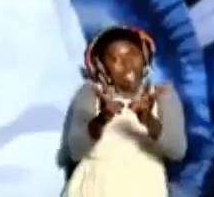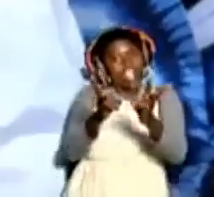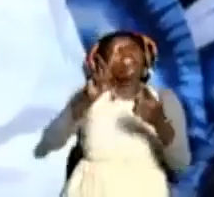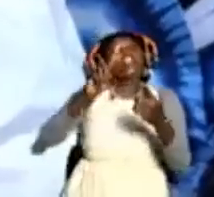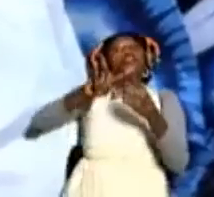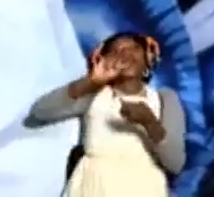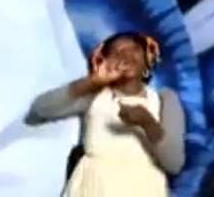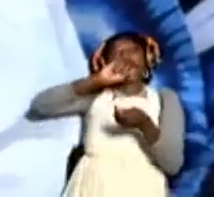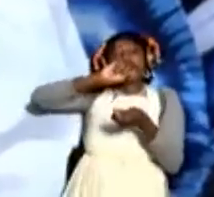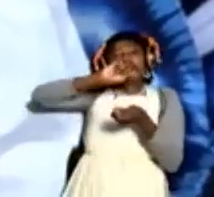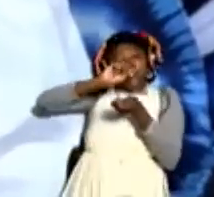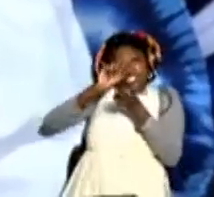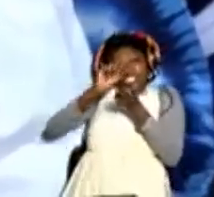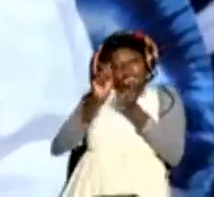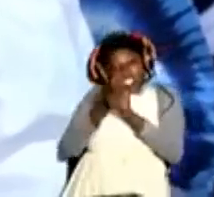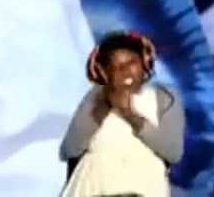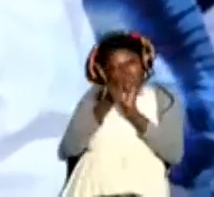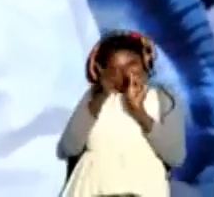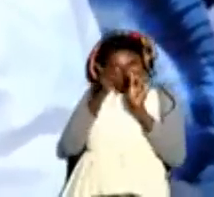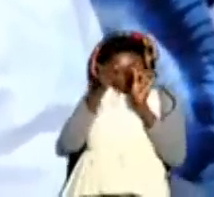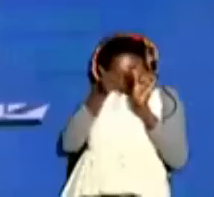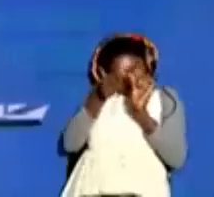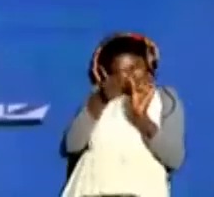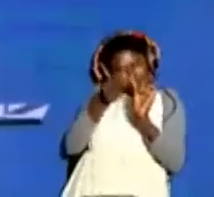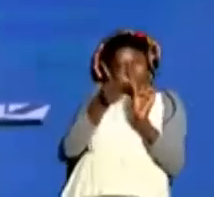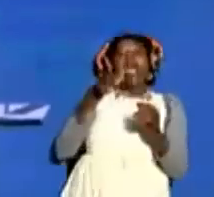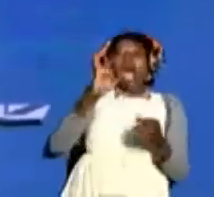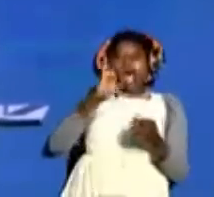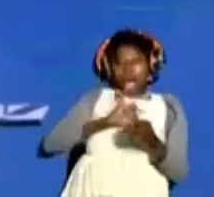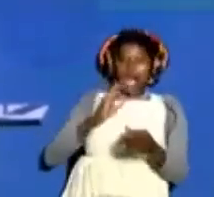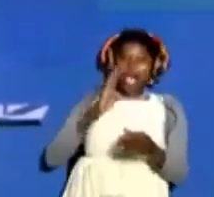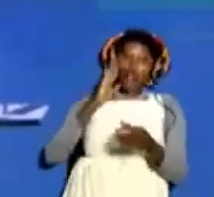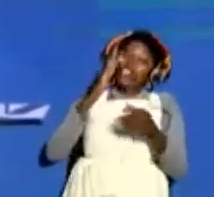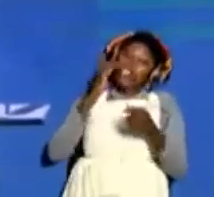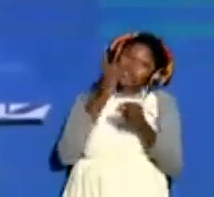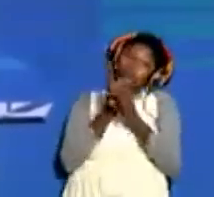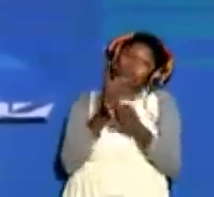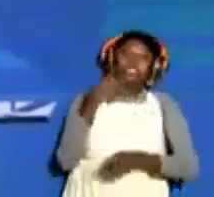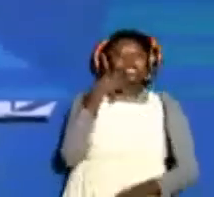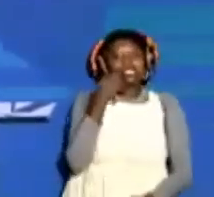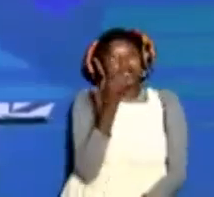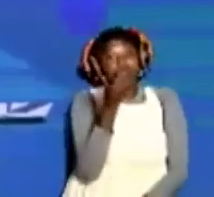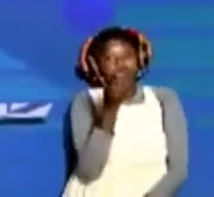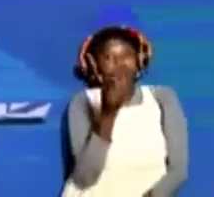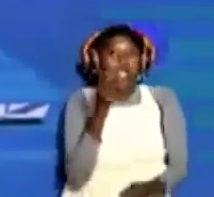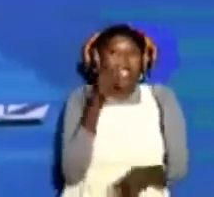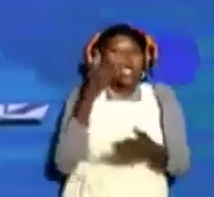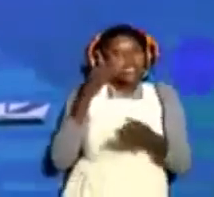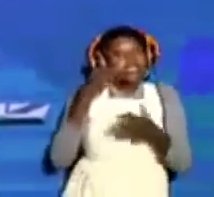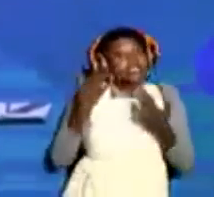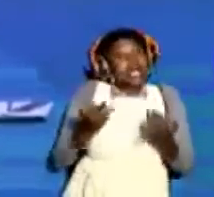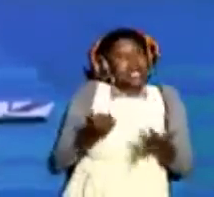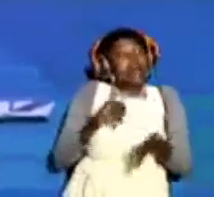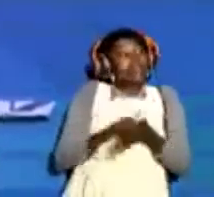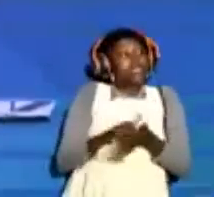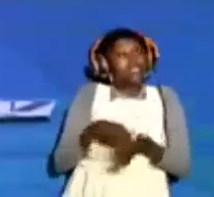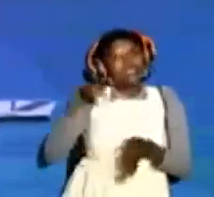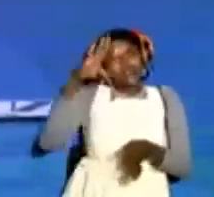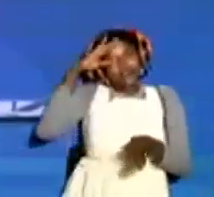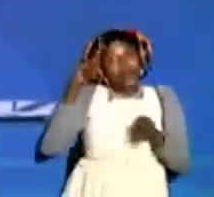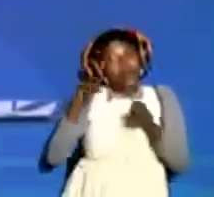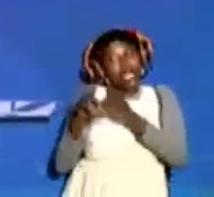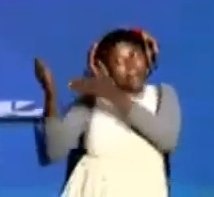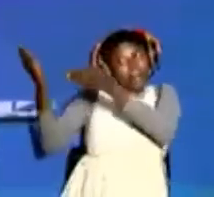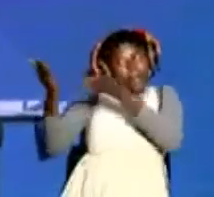to become something less, I would have just said, since the brothers have invented something